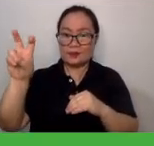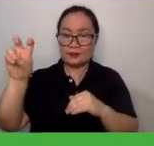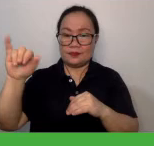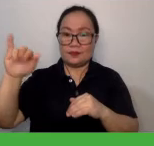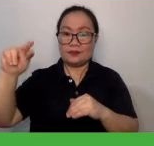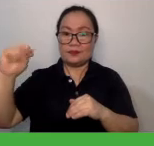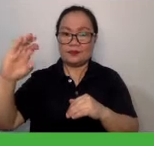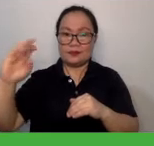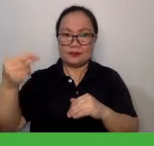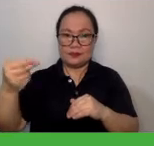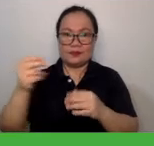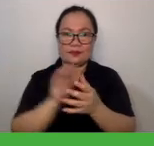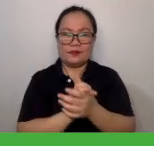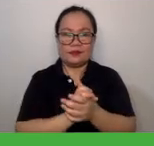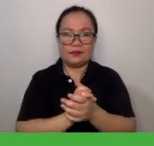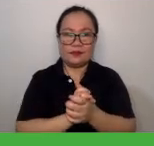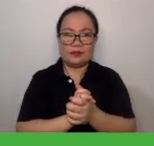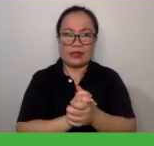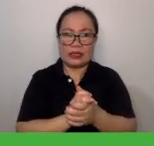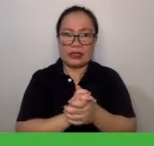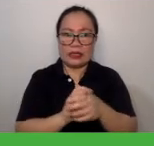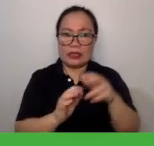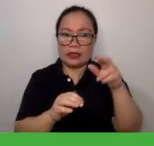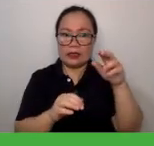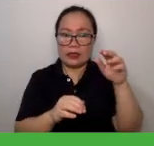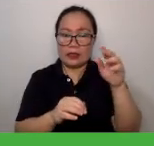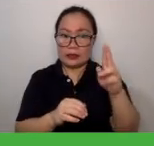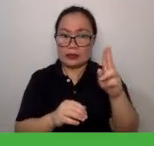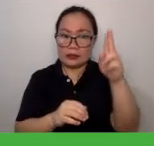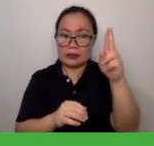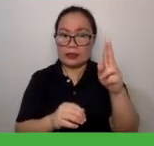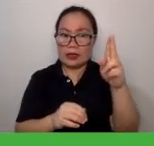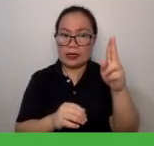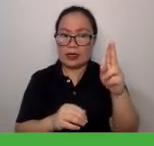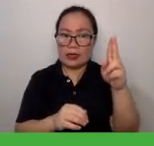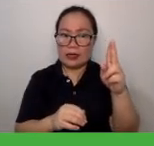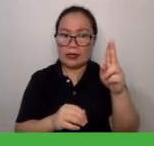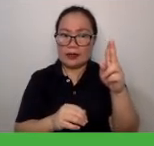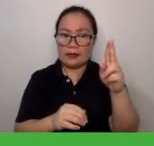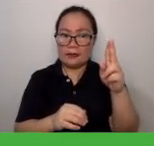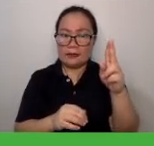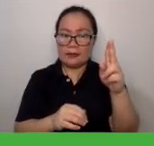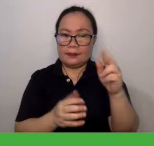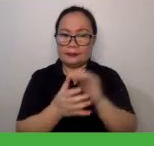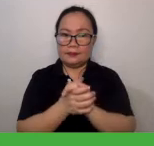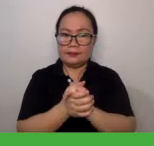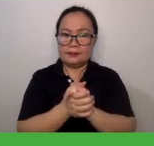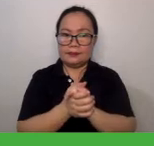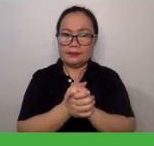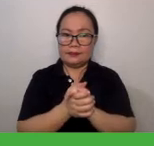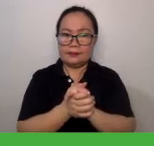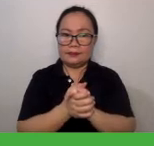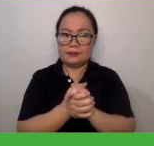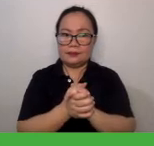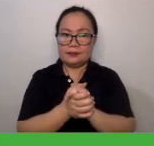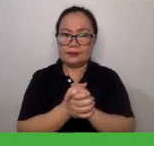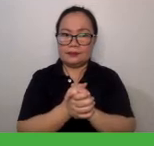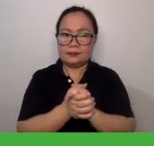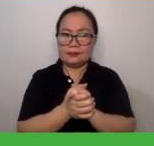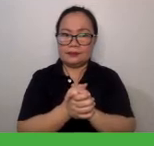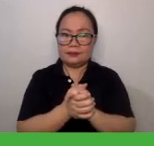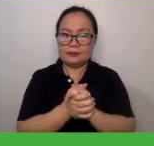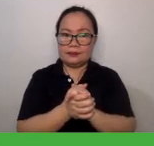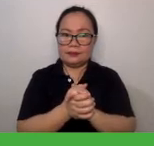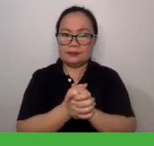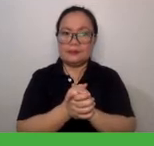taas. Etong numerator and denominator mo, this is the ratio. Ito yung equivalence niya. Okay? So, for every 1